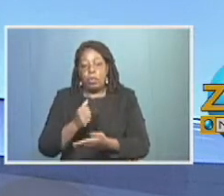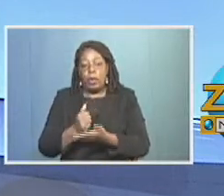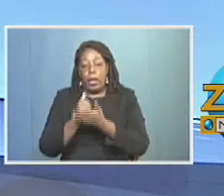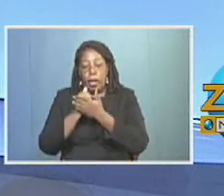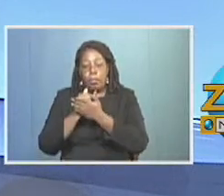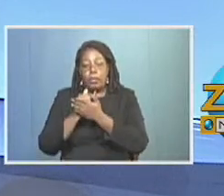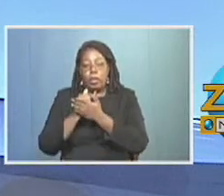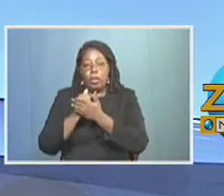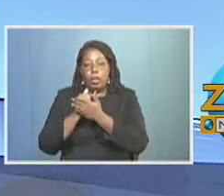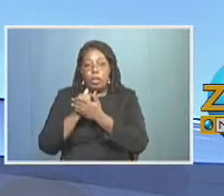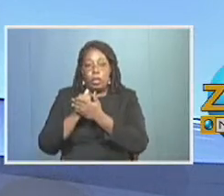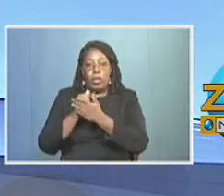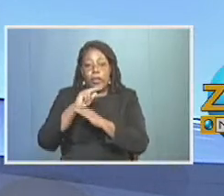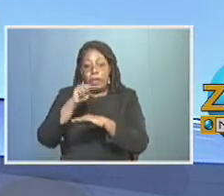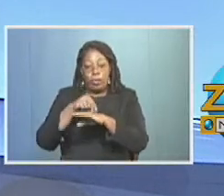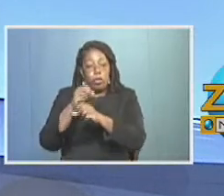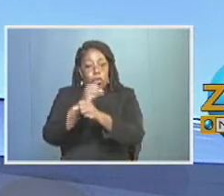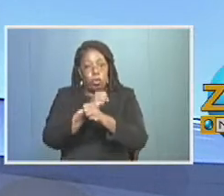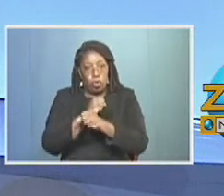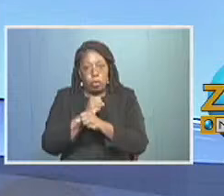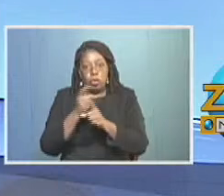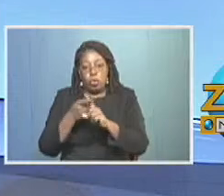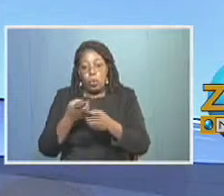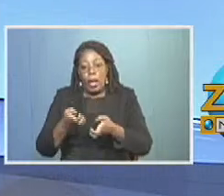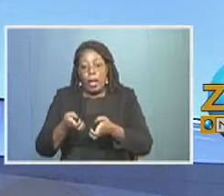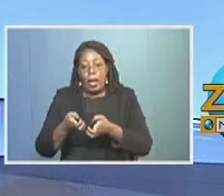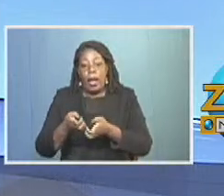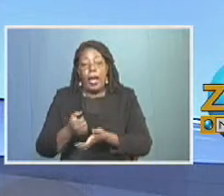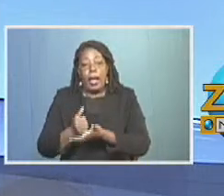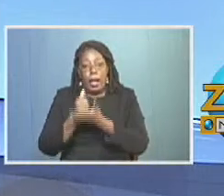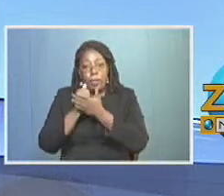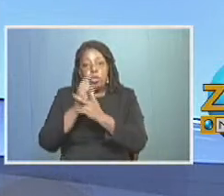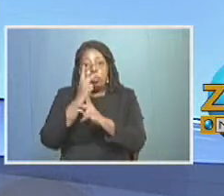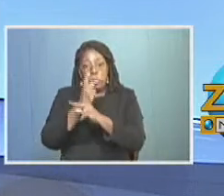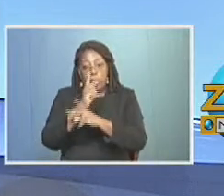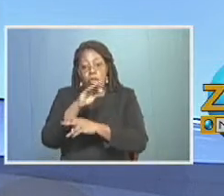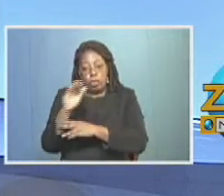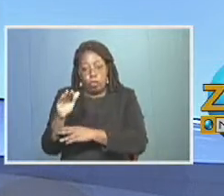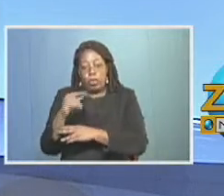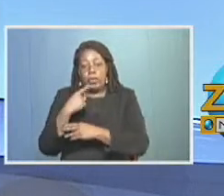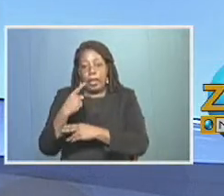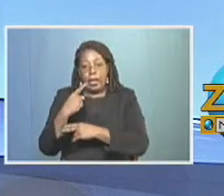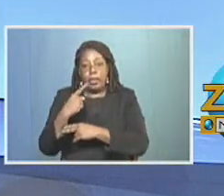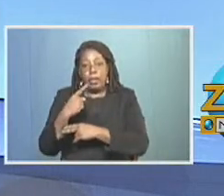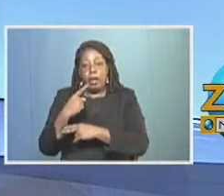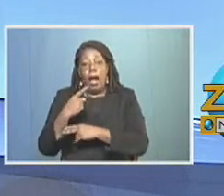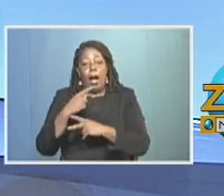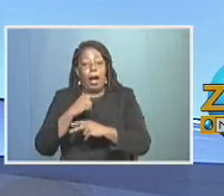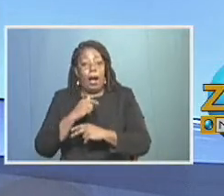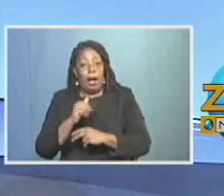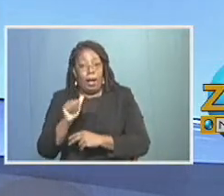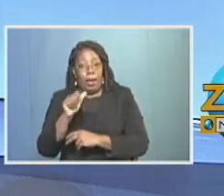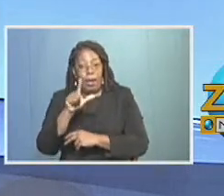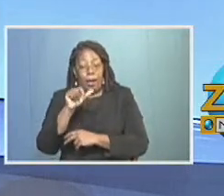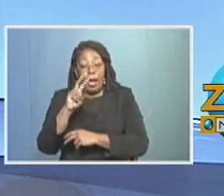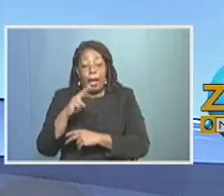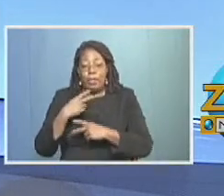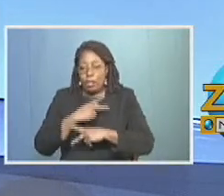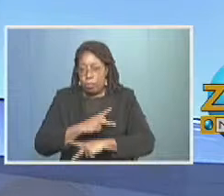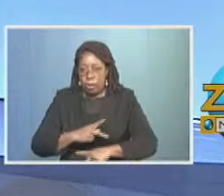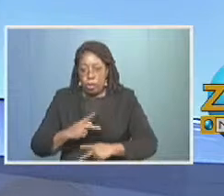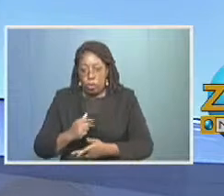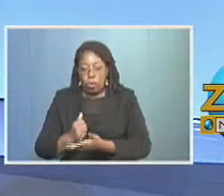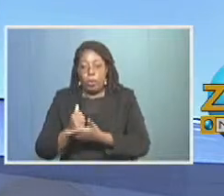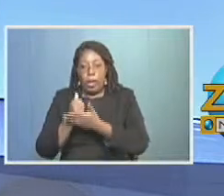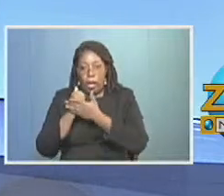social services officials with any efforts to help protect children. He says Alive is pleased with the system's performance thus far as they